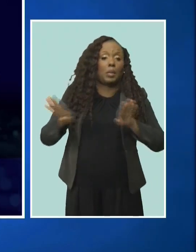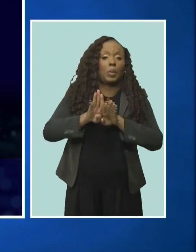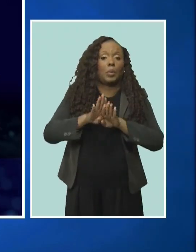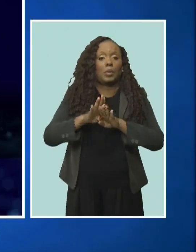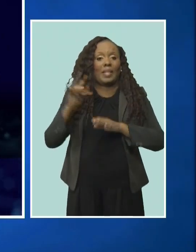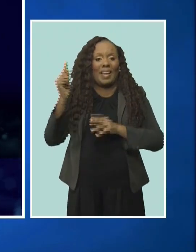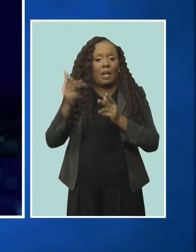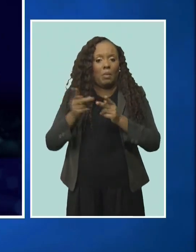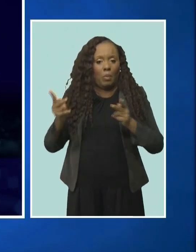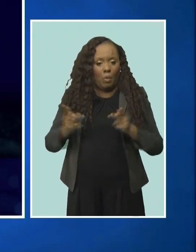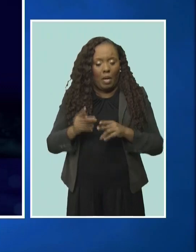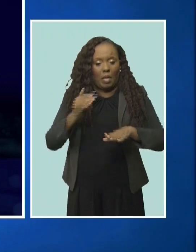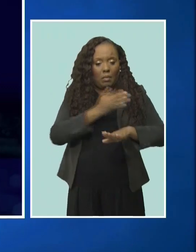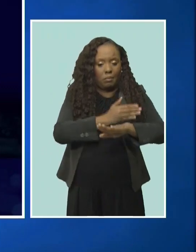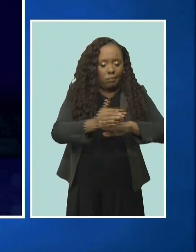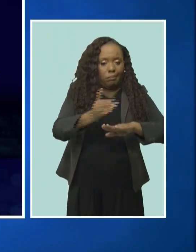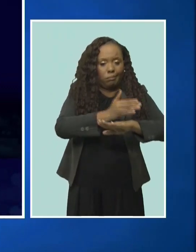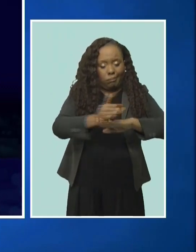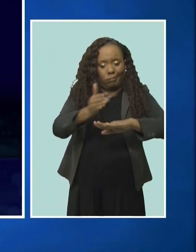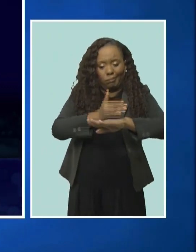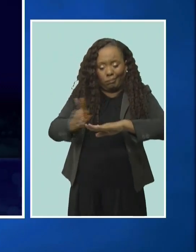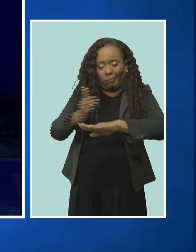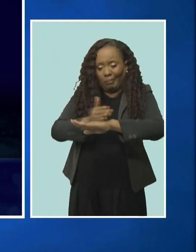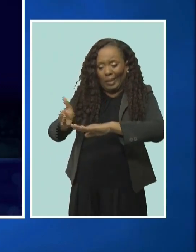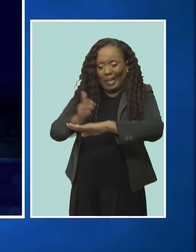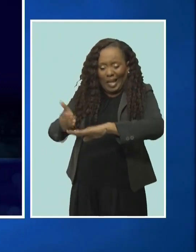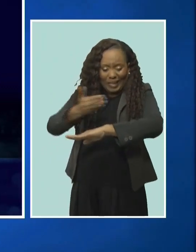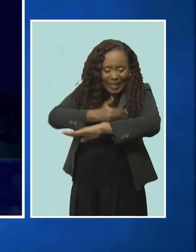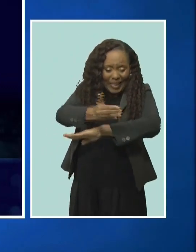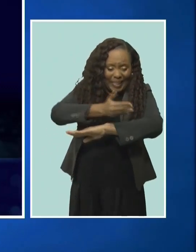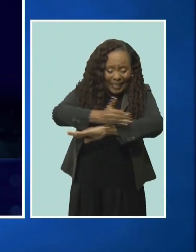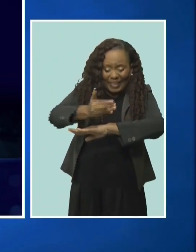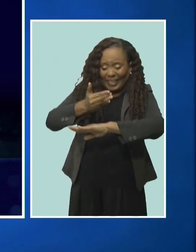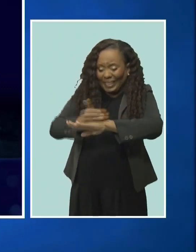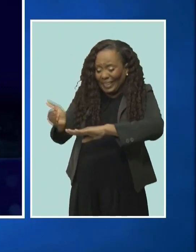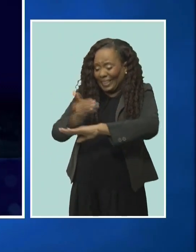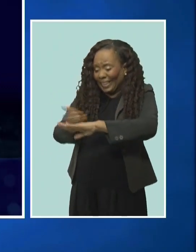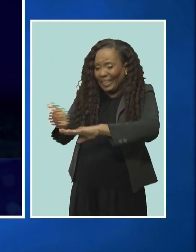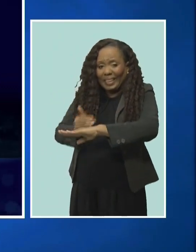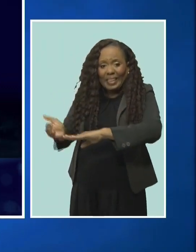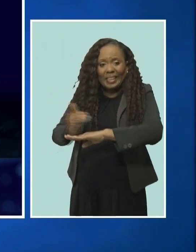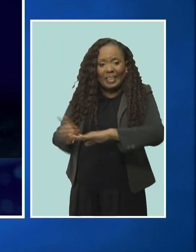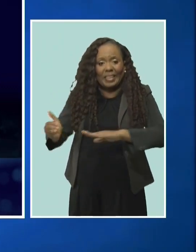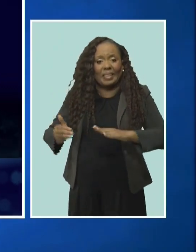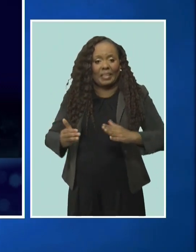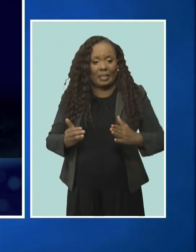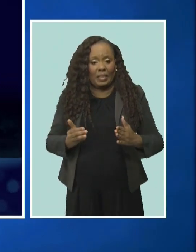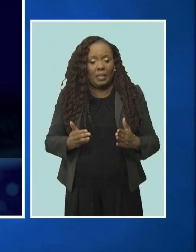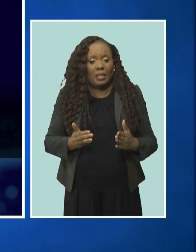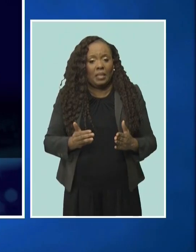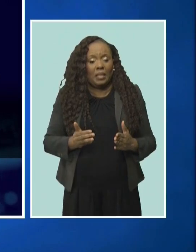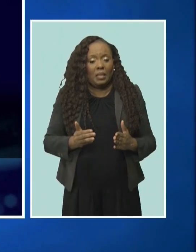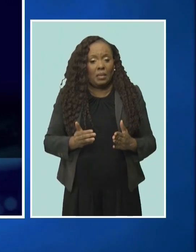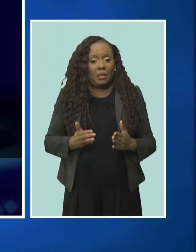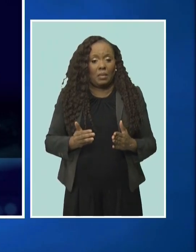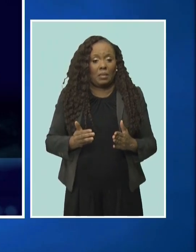removed. That took the fire service and the personnel from